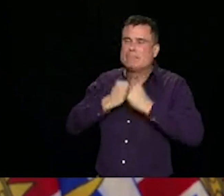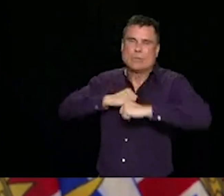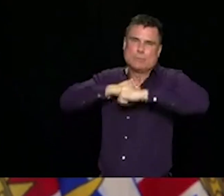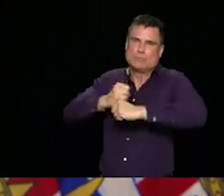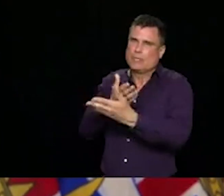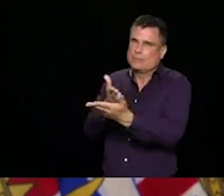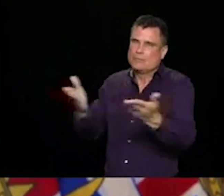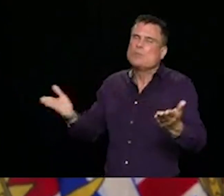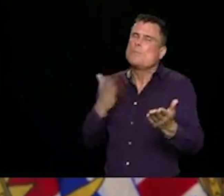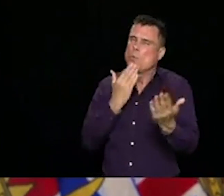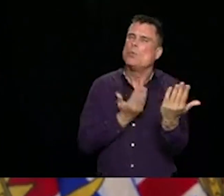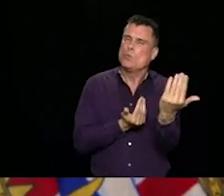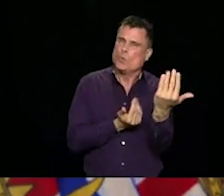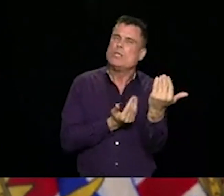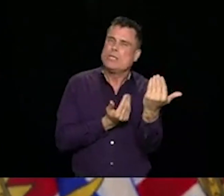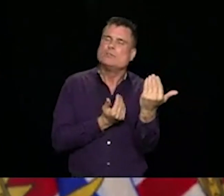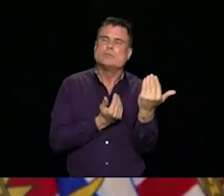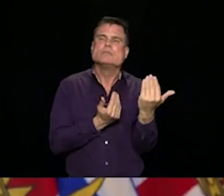point.